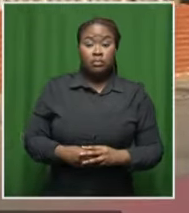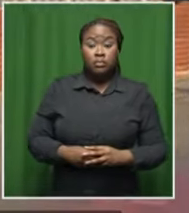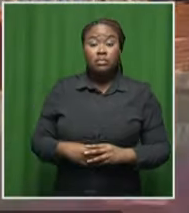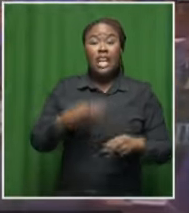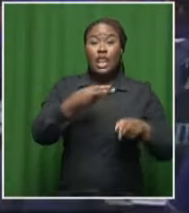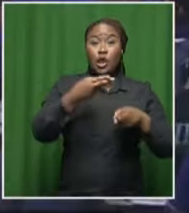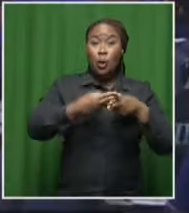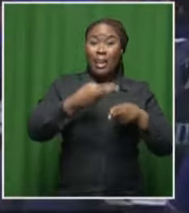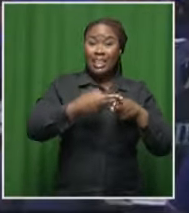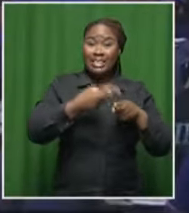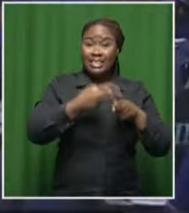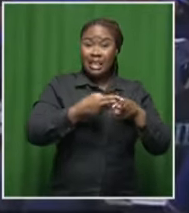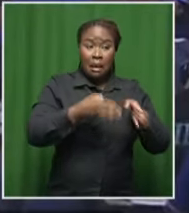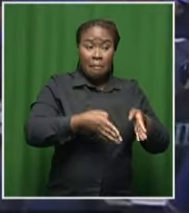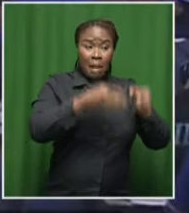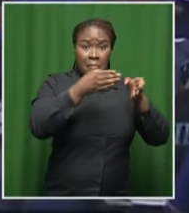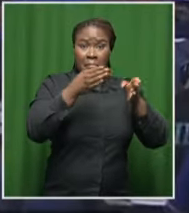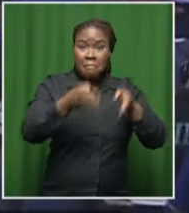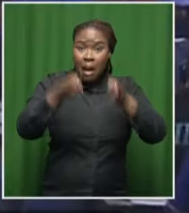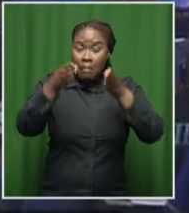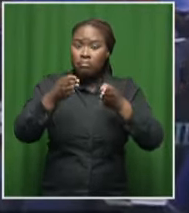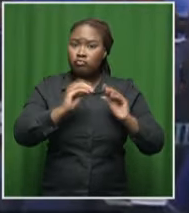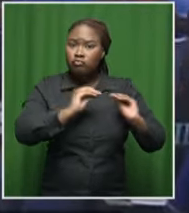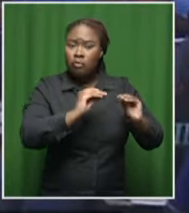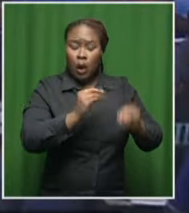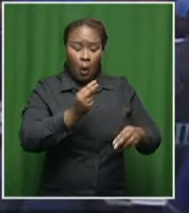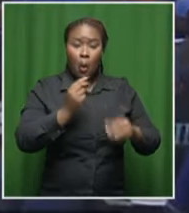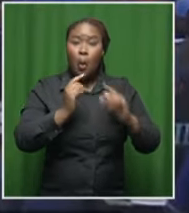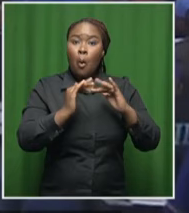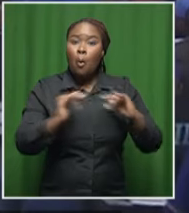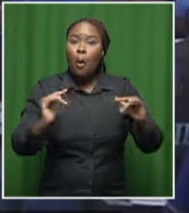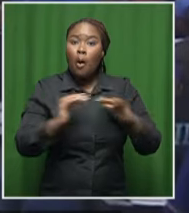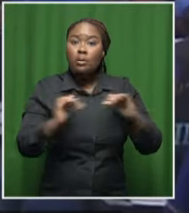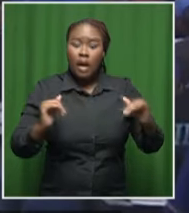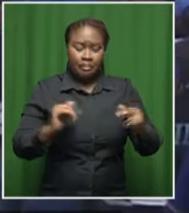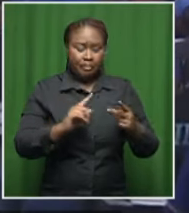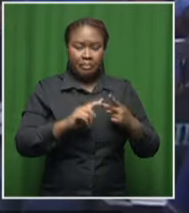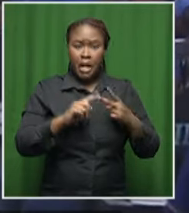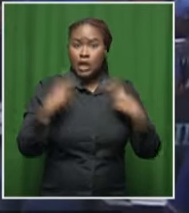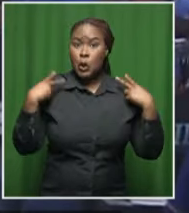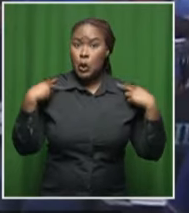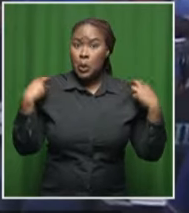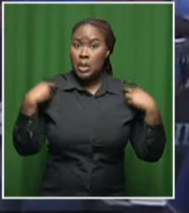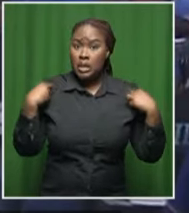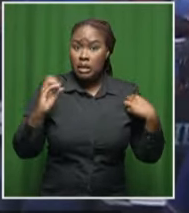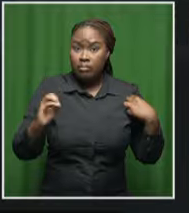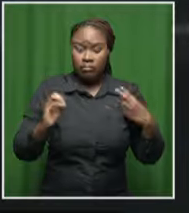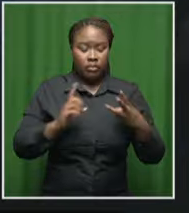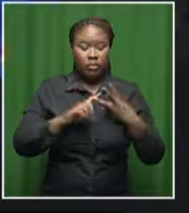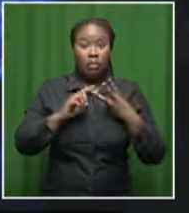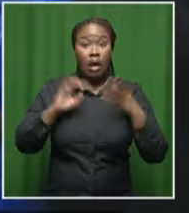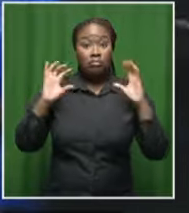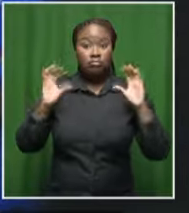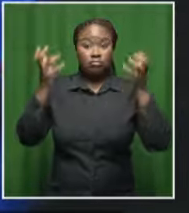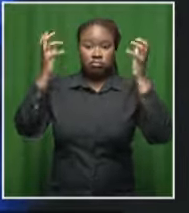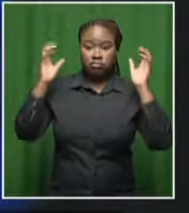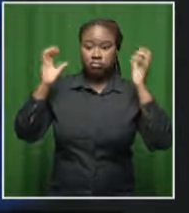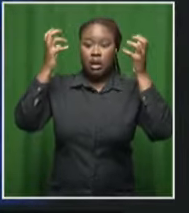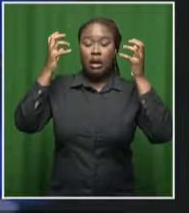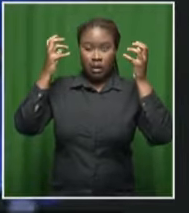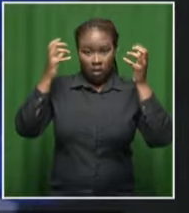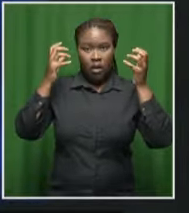ablution facilities, there's water, there is security, as well as emergency services. So in terms